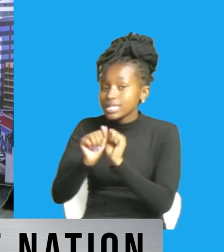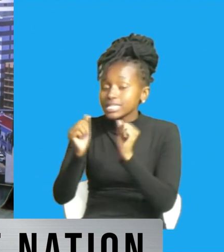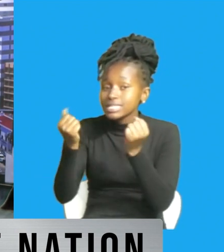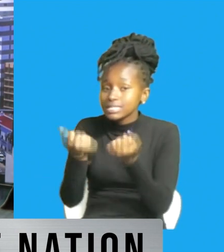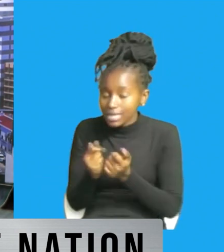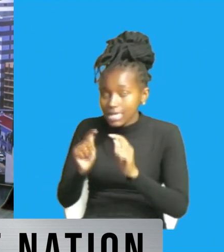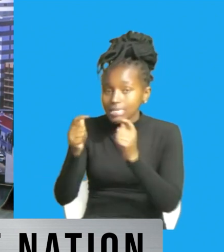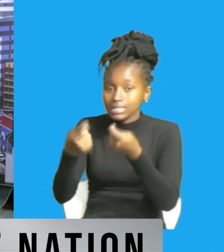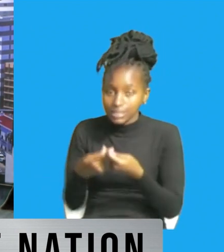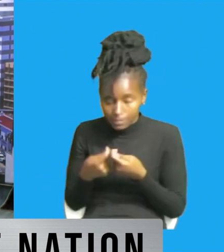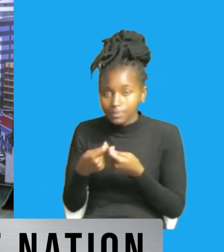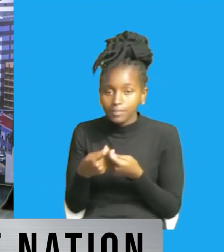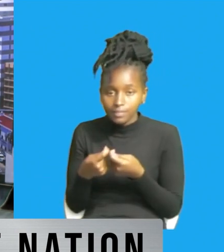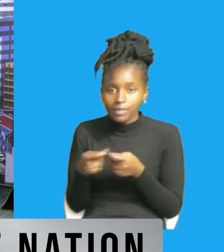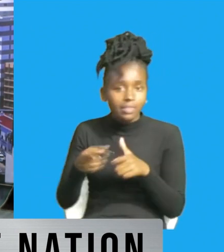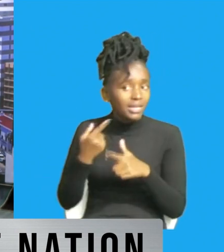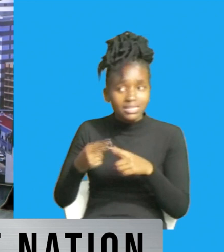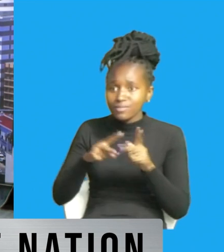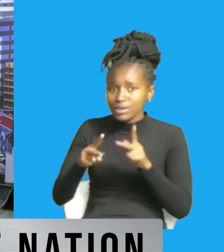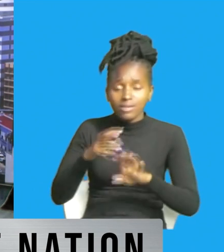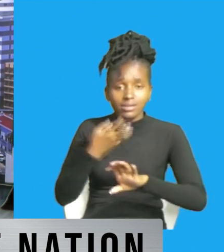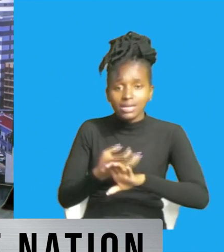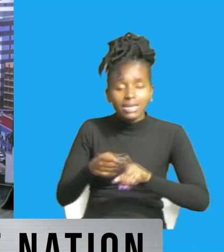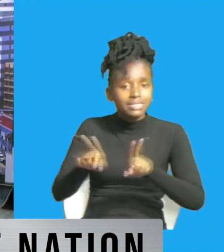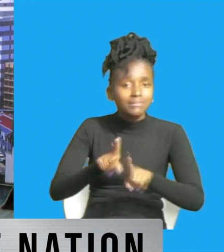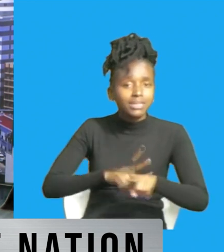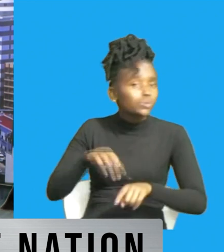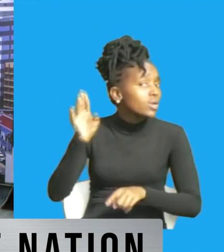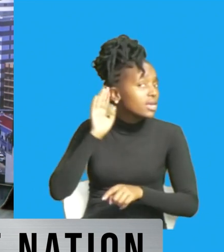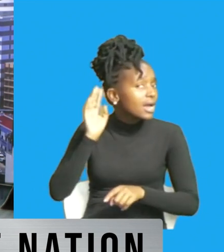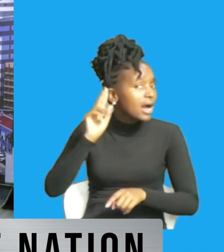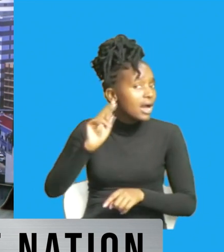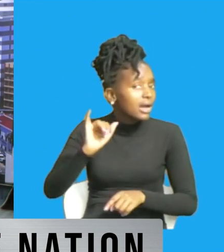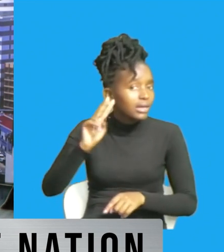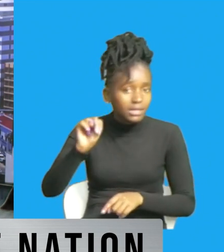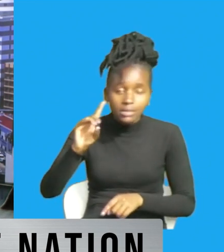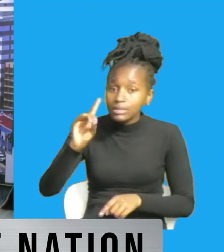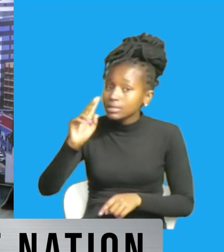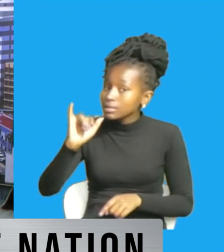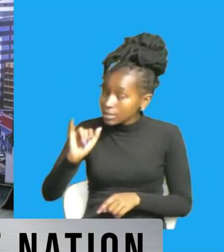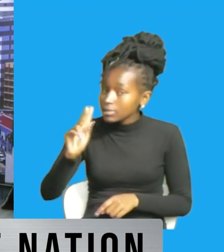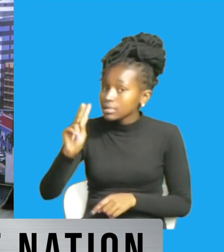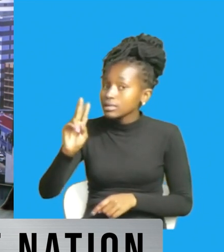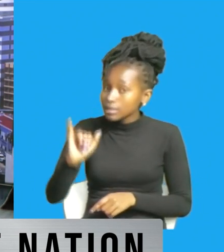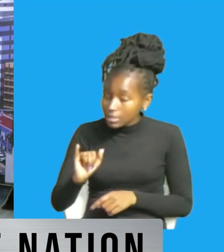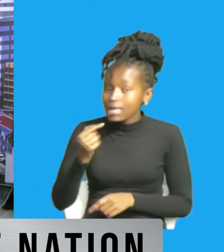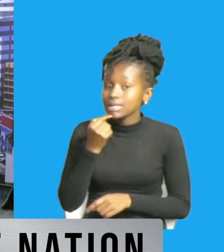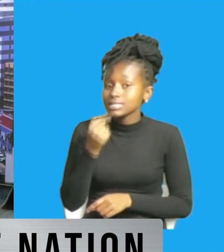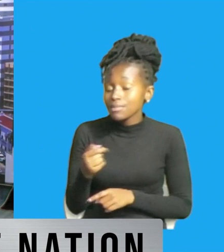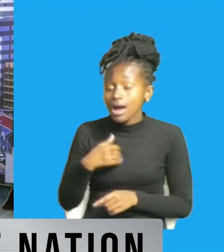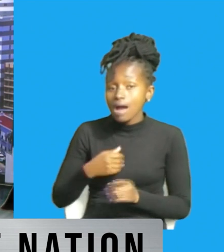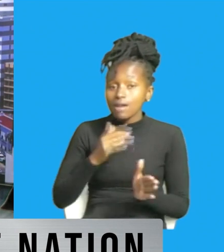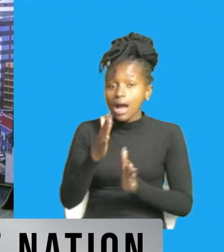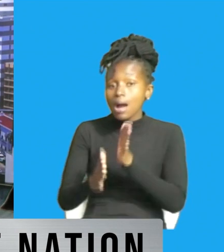that same Honorable Kindiki spoke and said they are working on some plan to deal with this